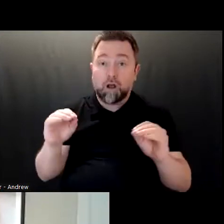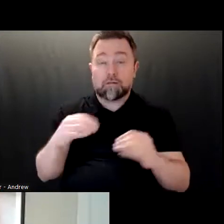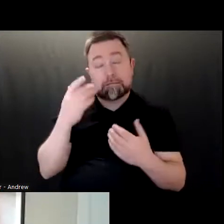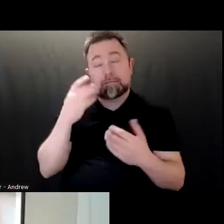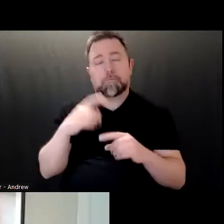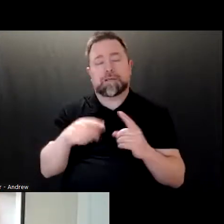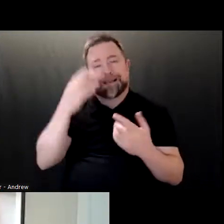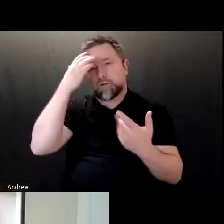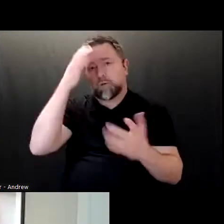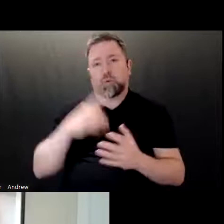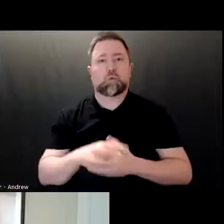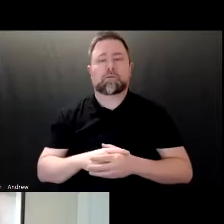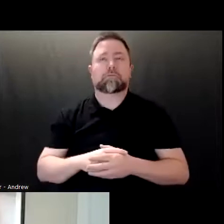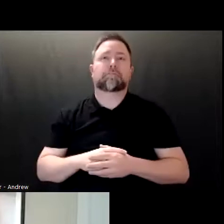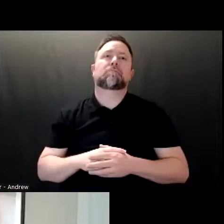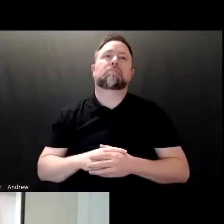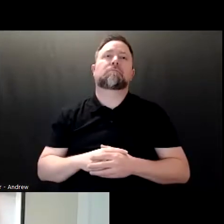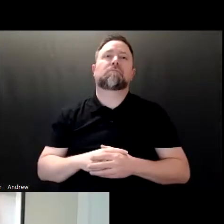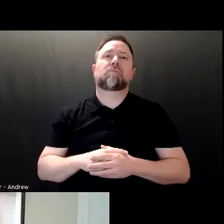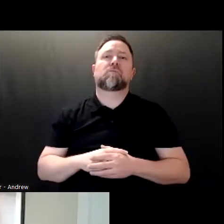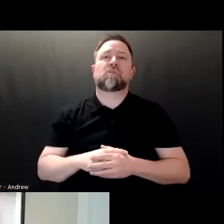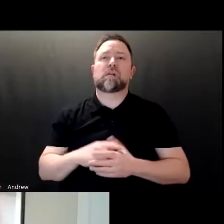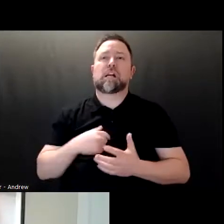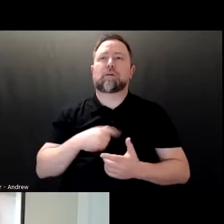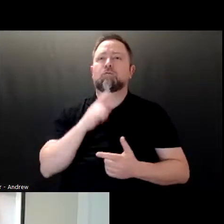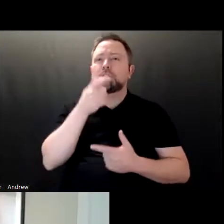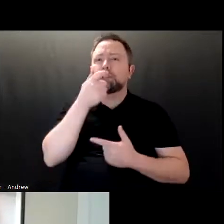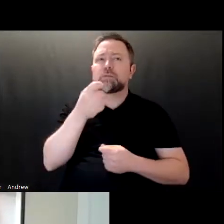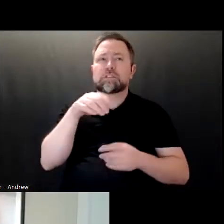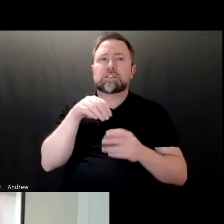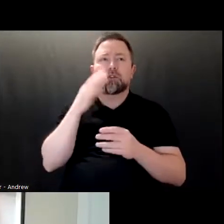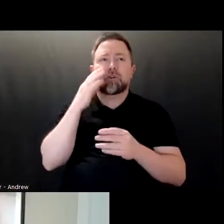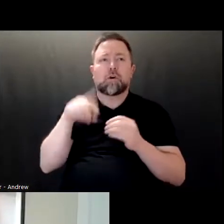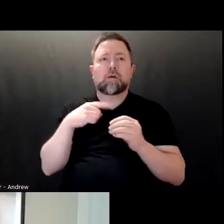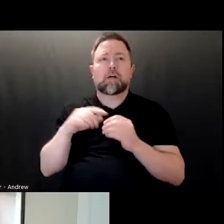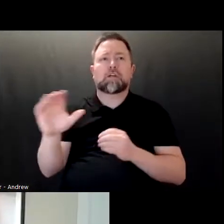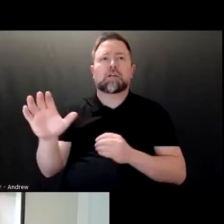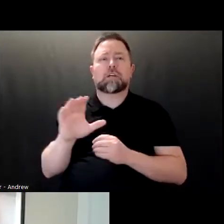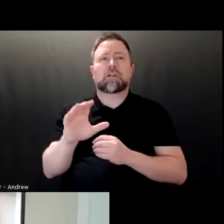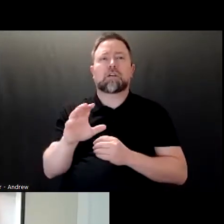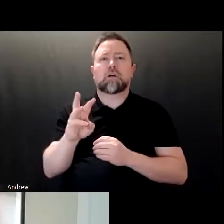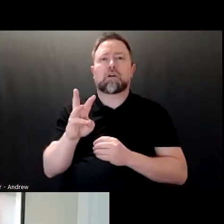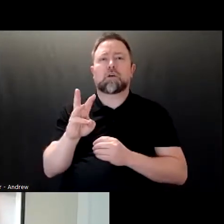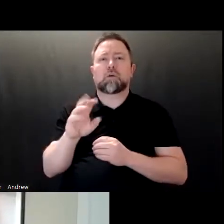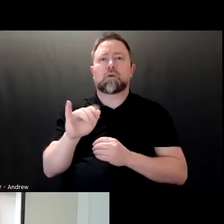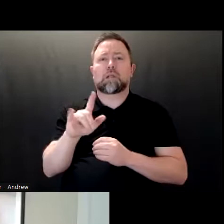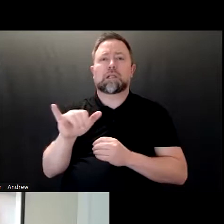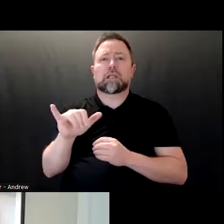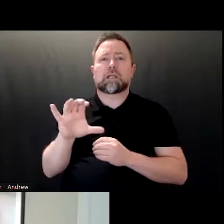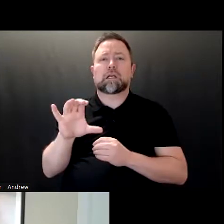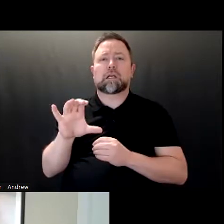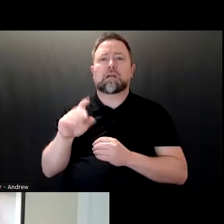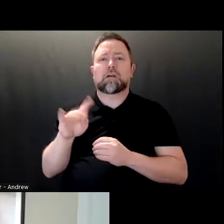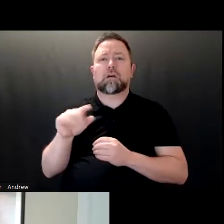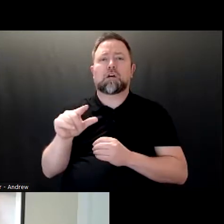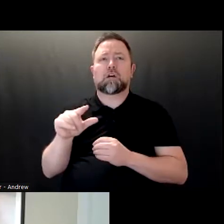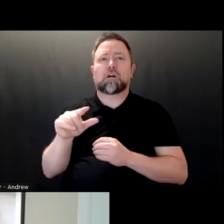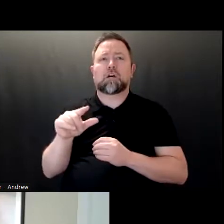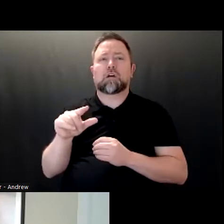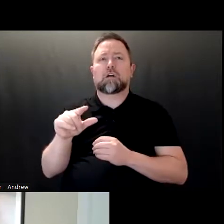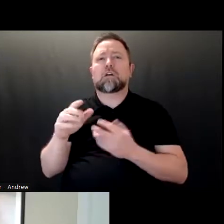remove evidence of us as an administrative body from these spaces, take them down the hill, and so that when you